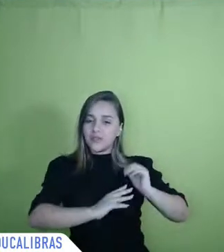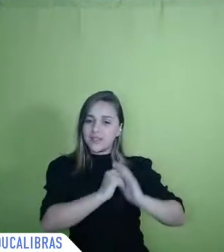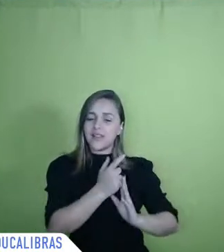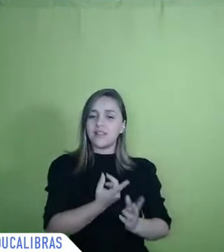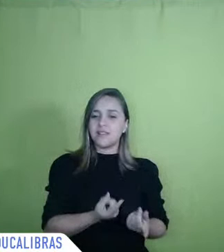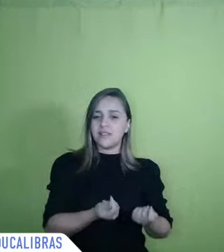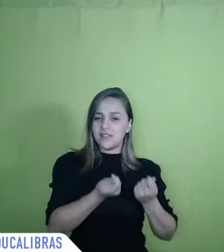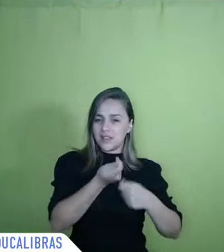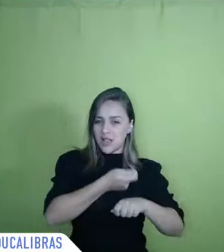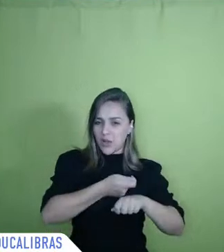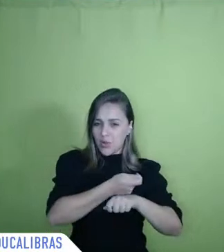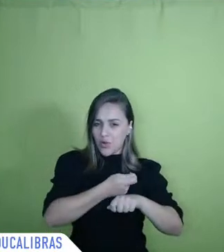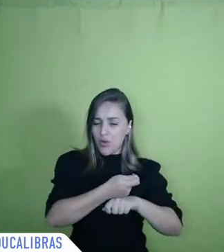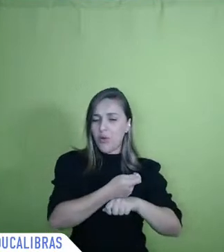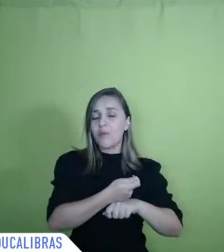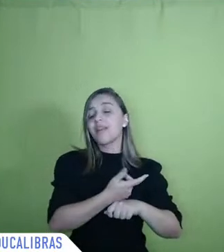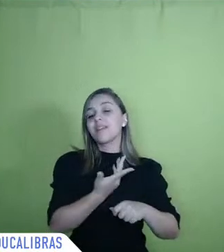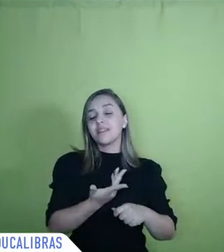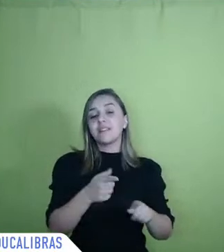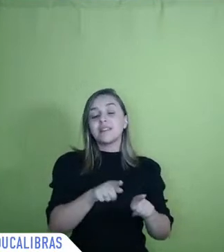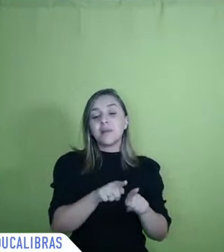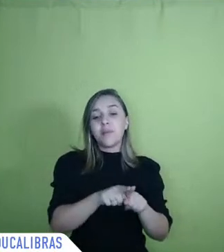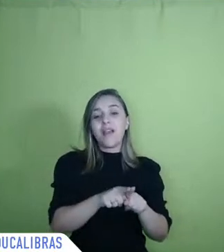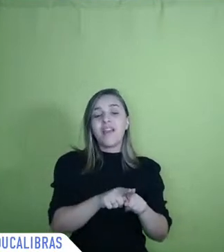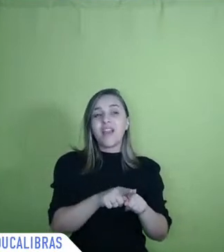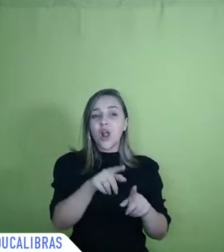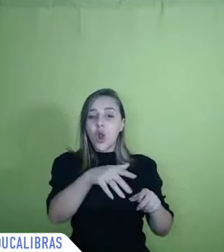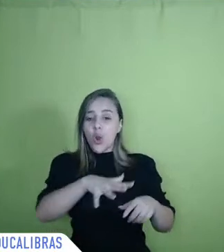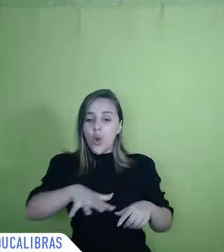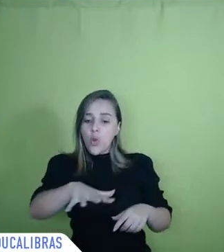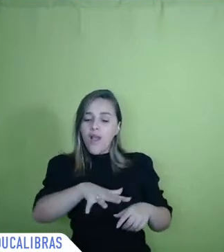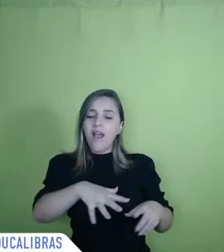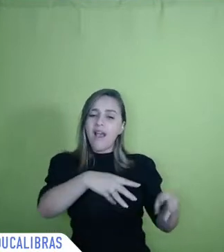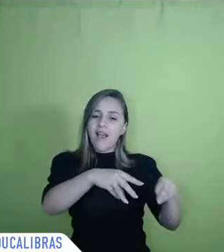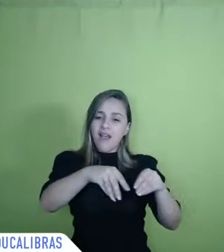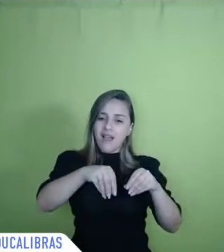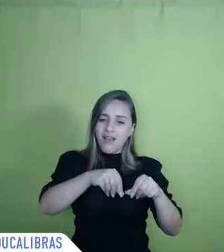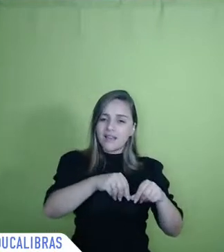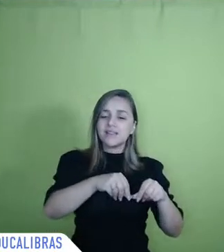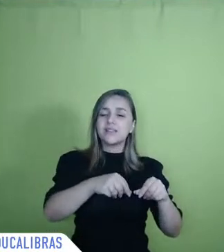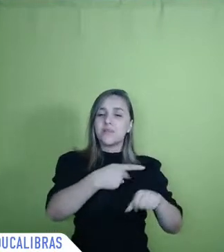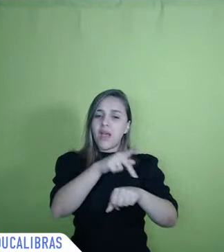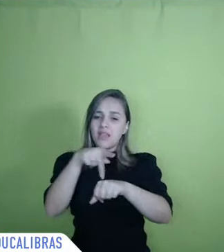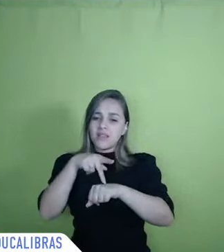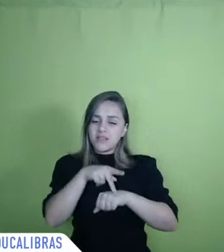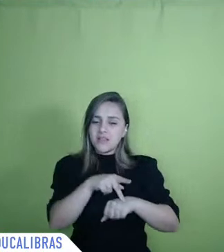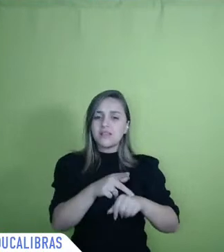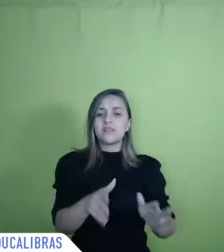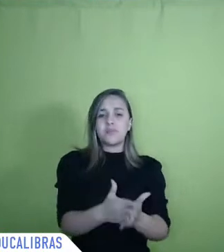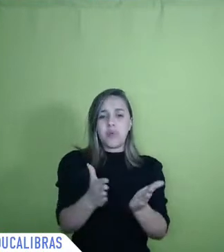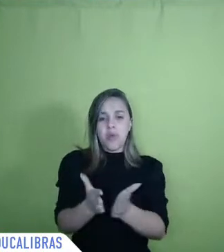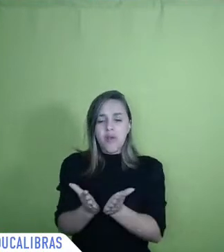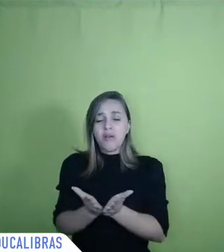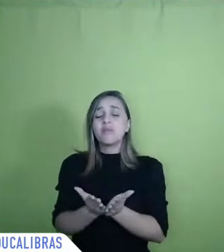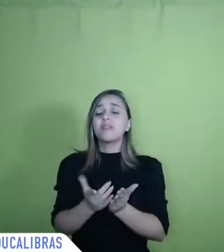moment and the activities that push for the development of the most vulnerable territories, there is a tendency of creating a